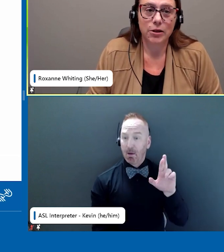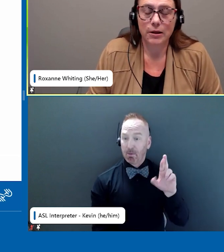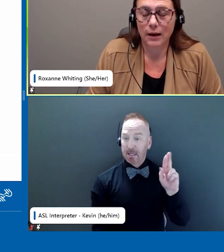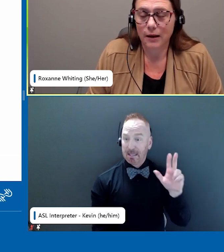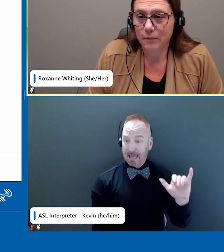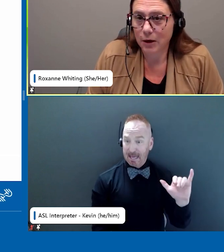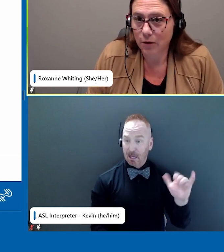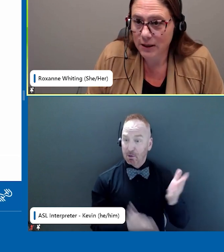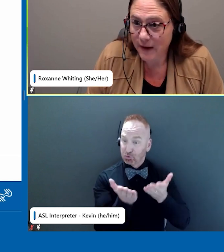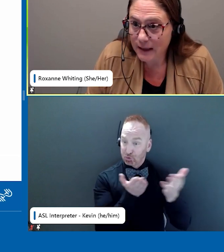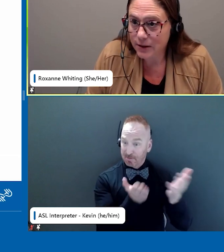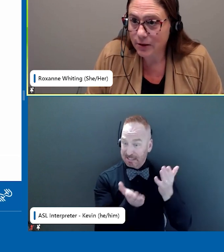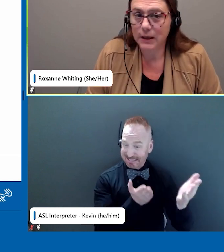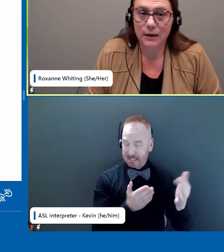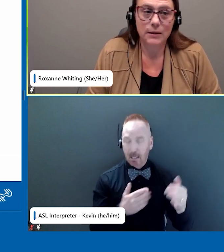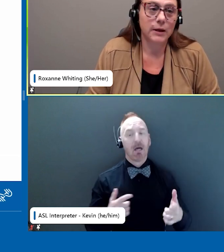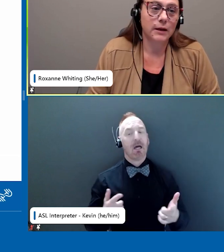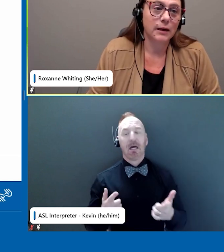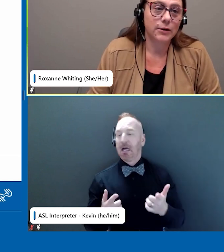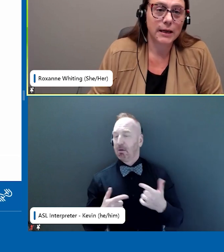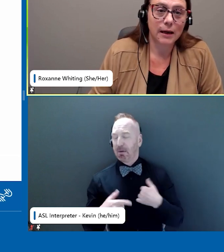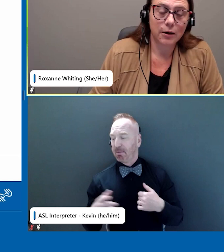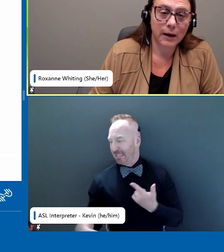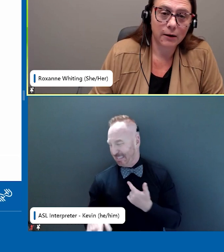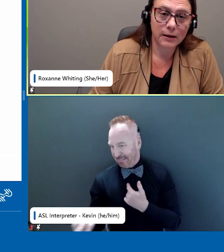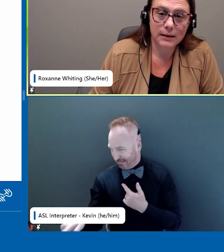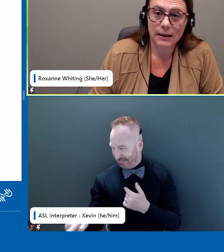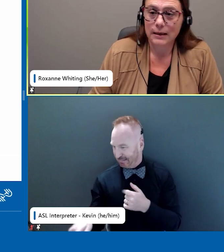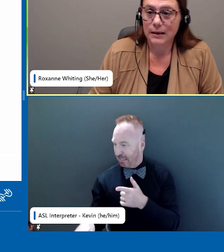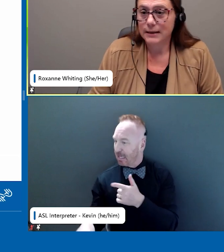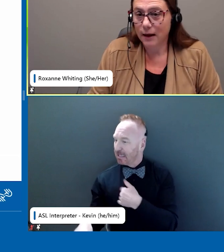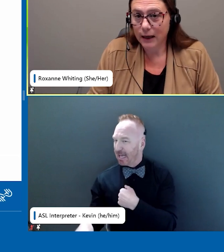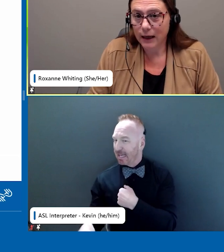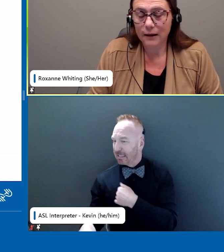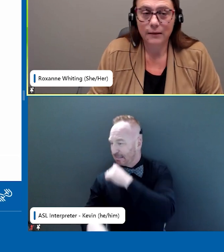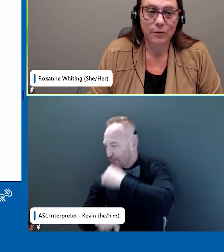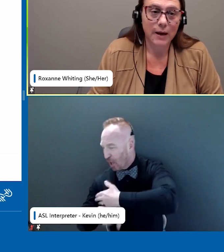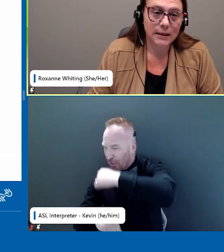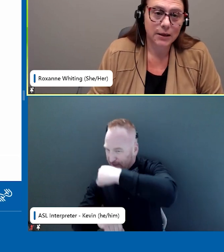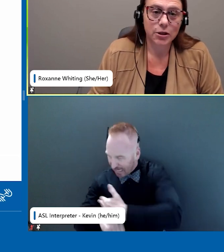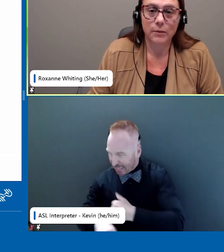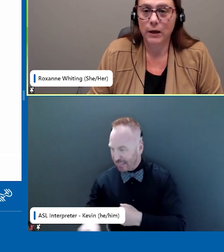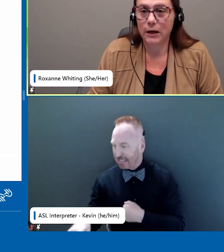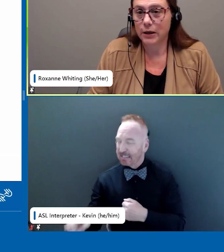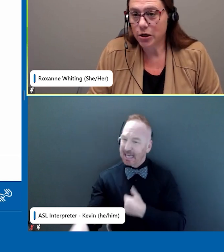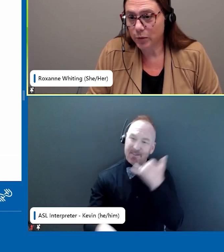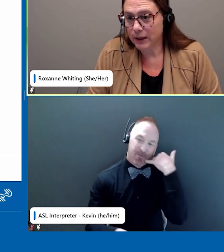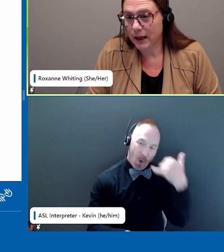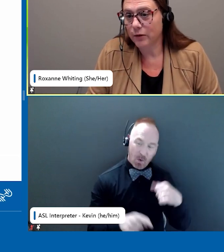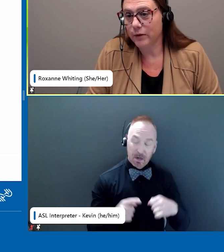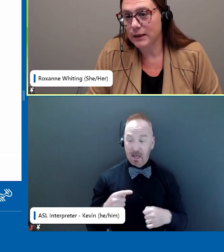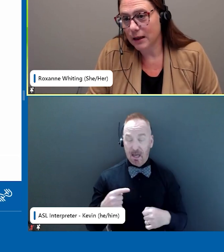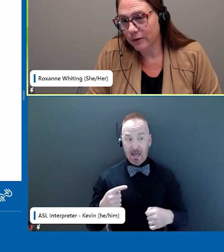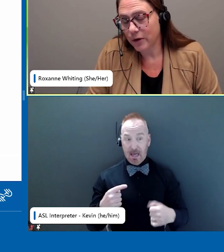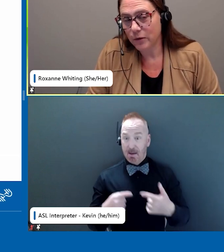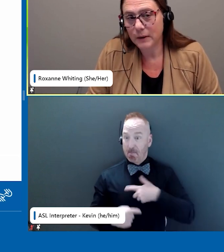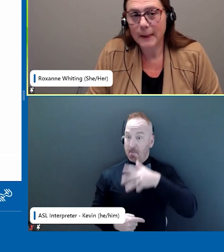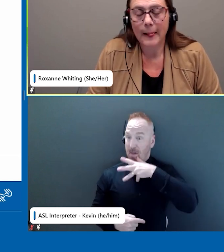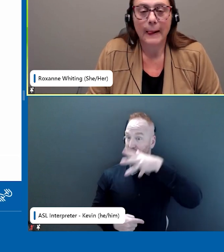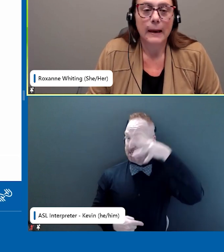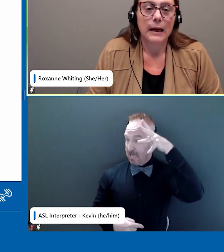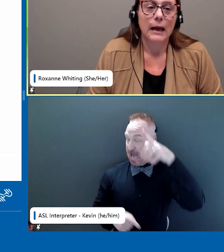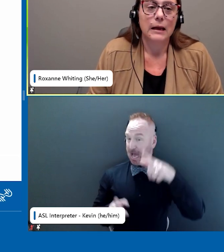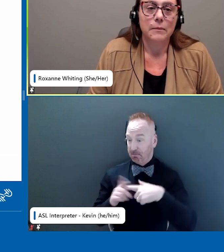our message across faster because we could understand our parents signing their message and we could interpret that over the